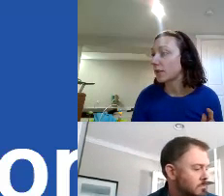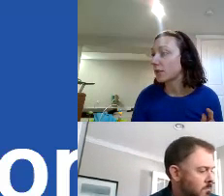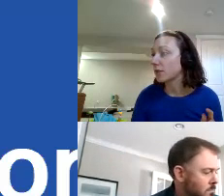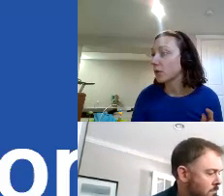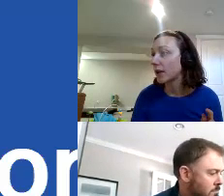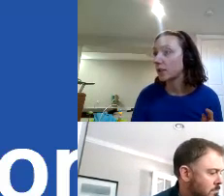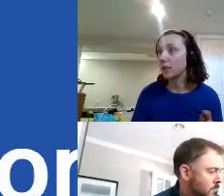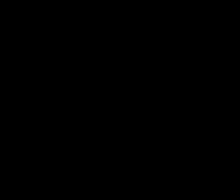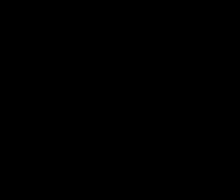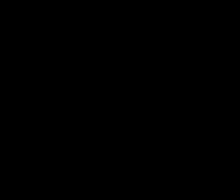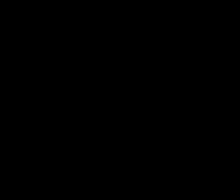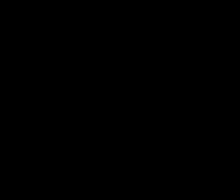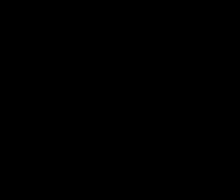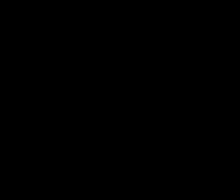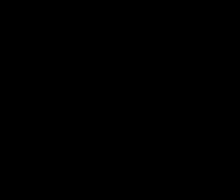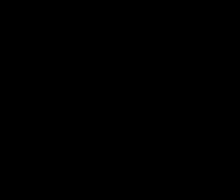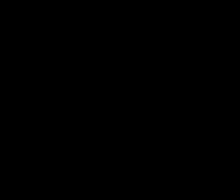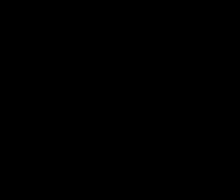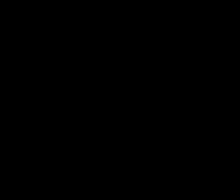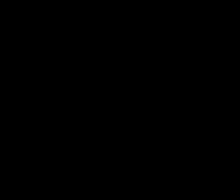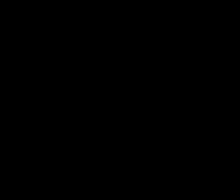that you can have the floor, Andy.